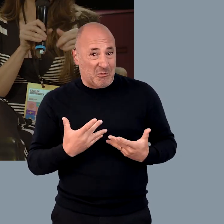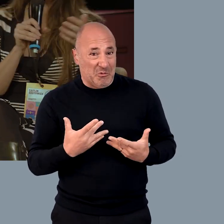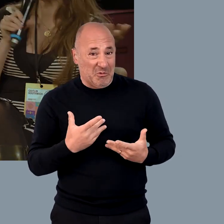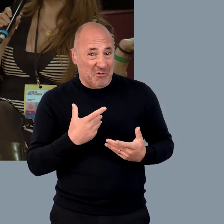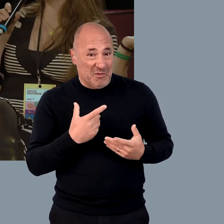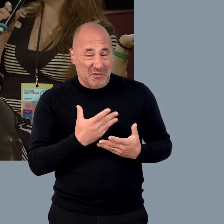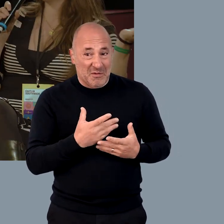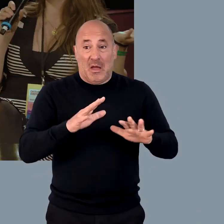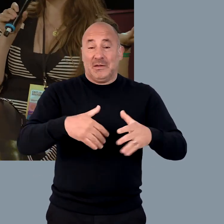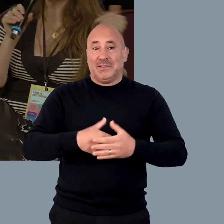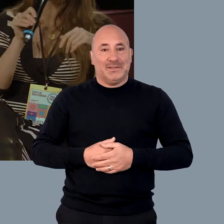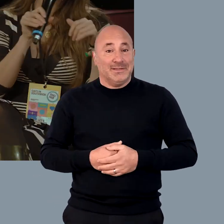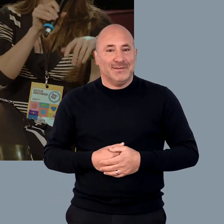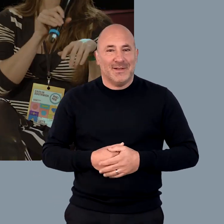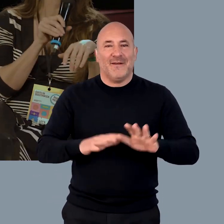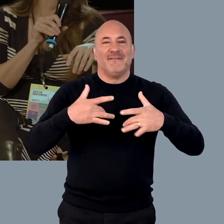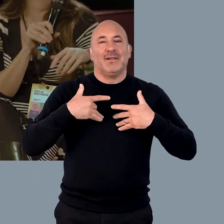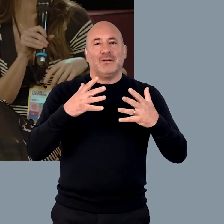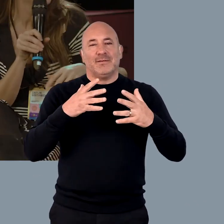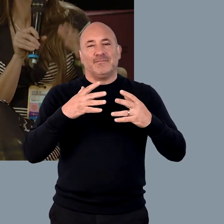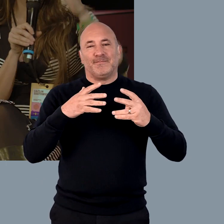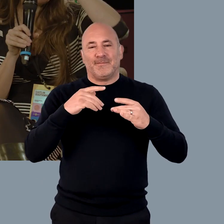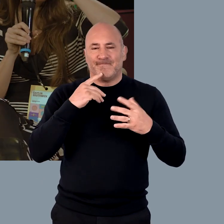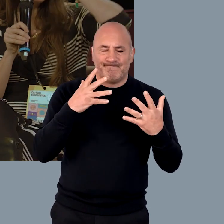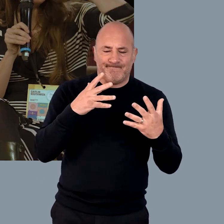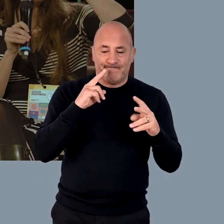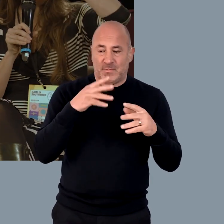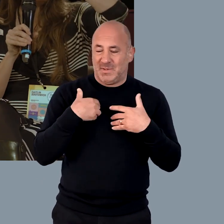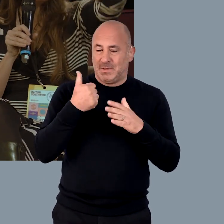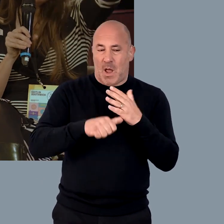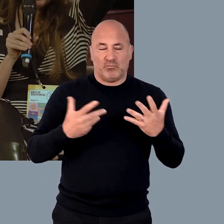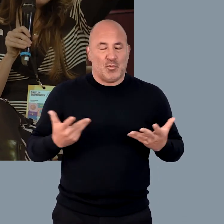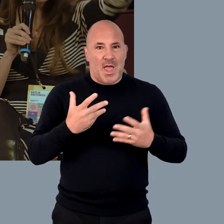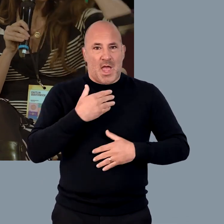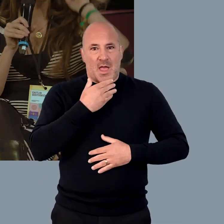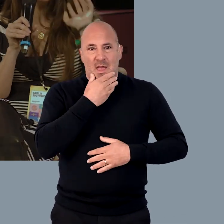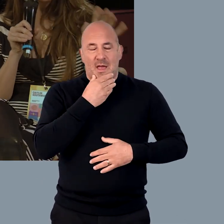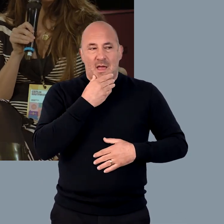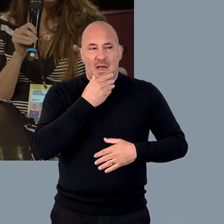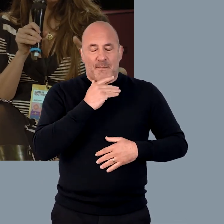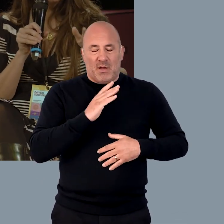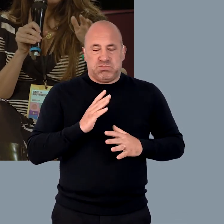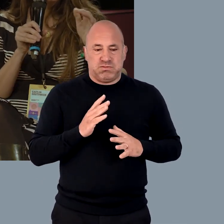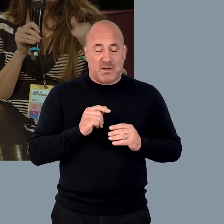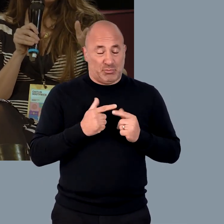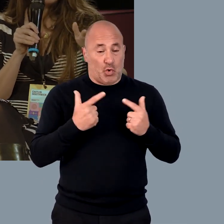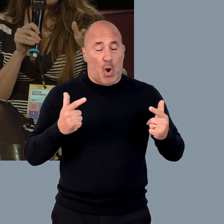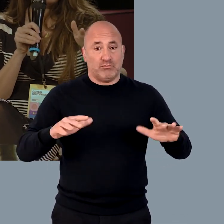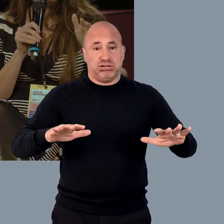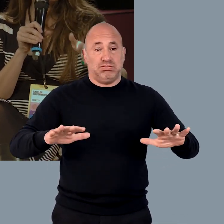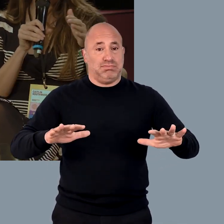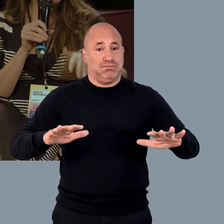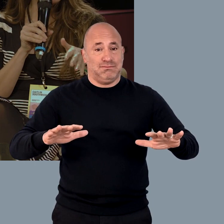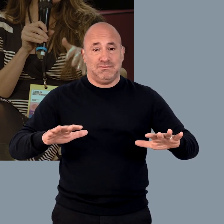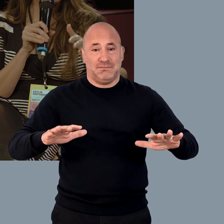coming up apparently right now. Yeah. But I think I think that when it comes to looking